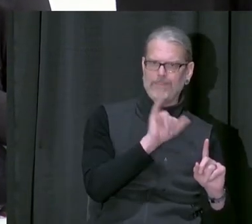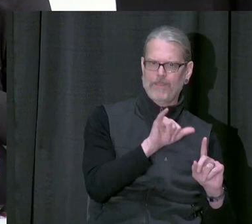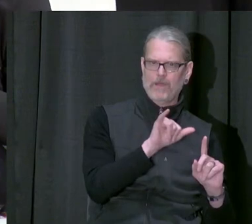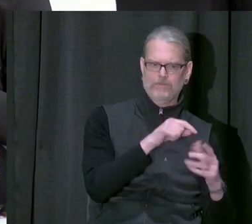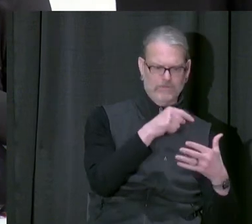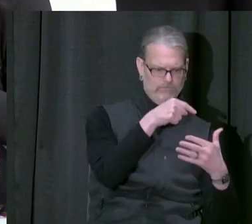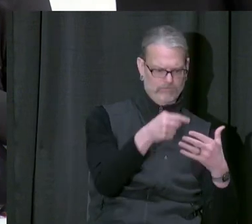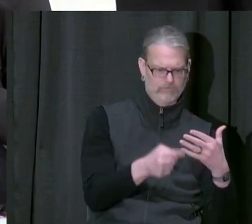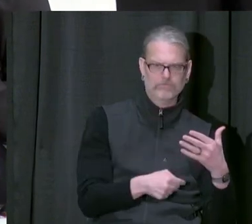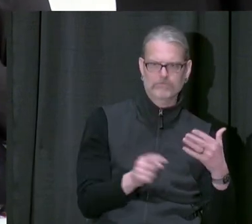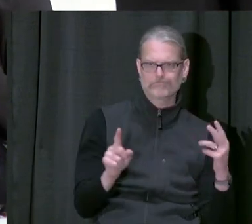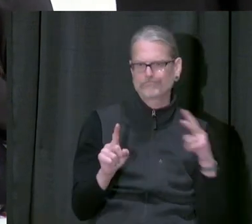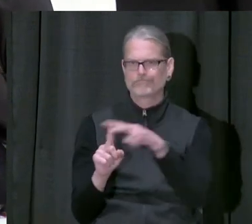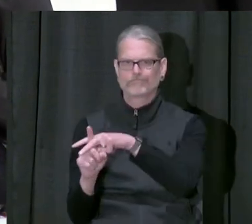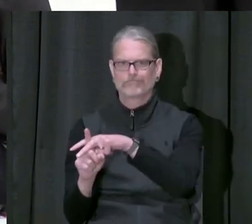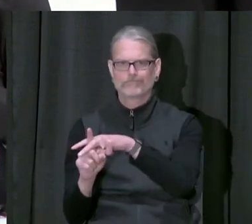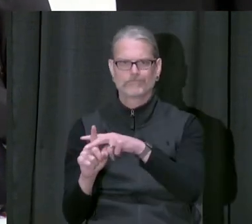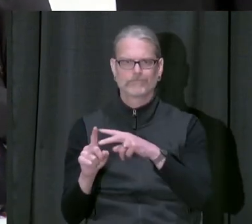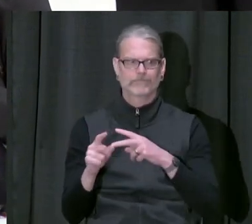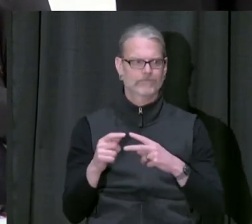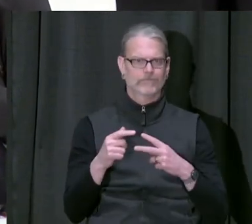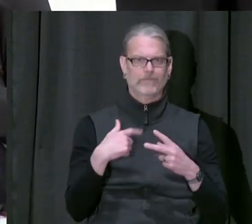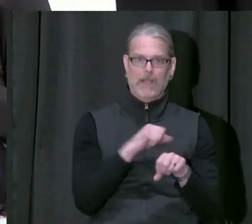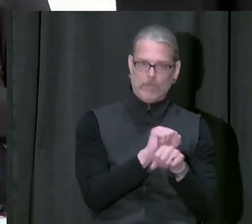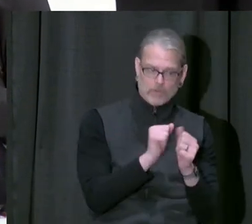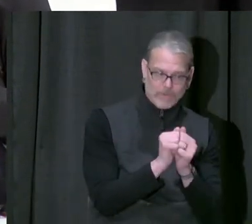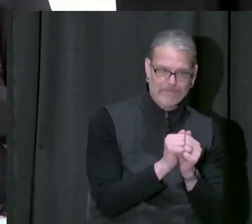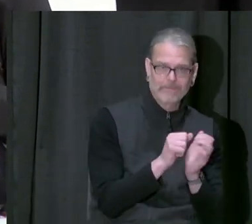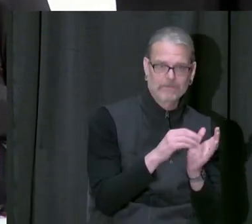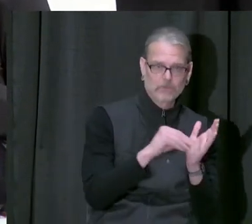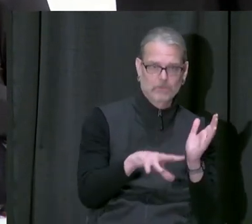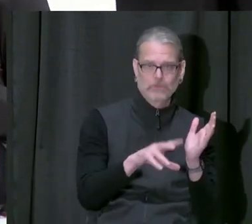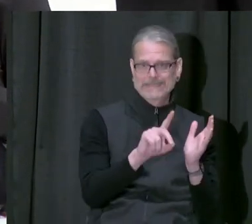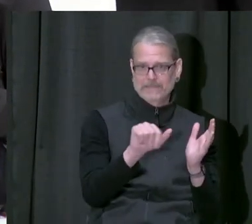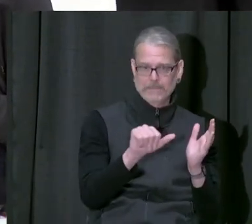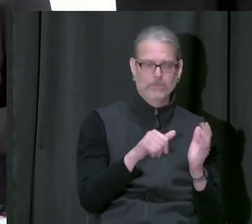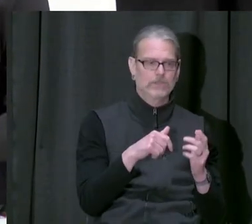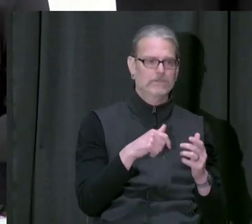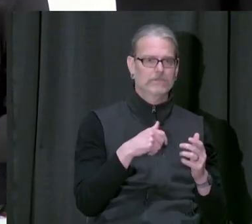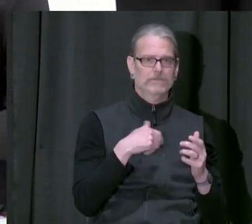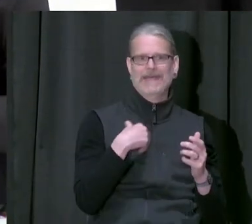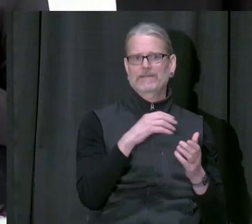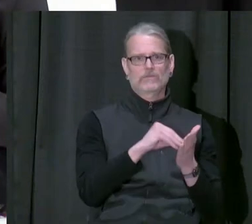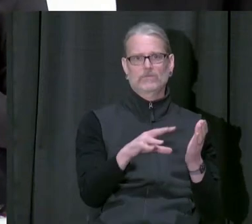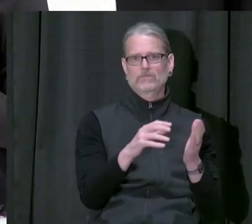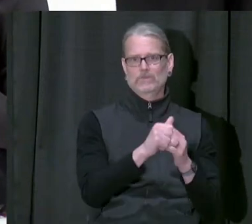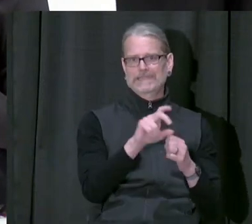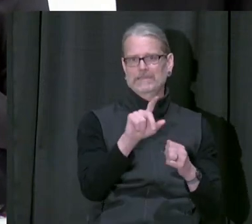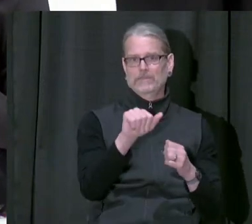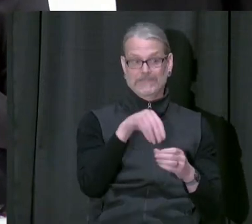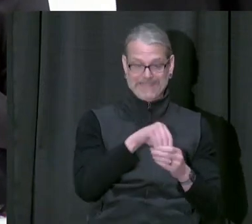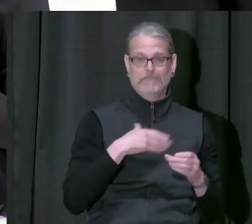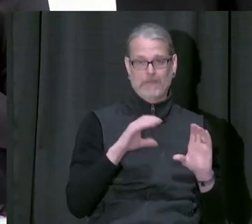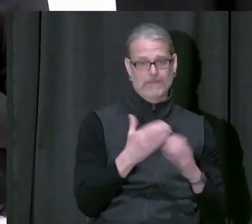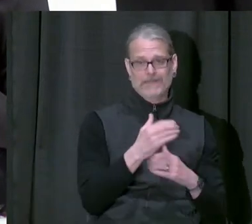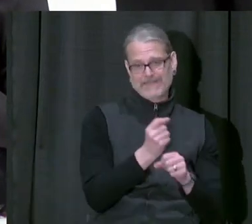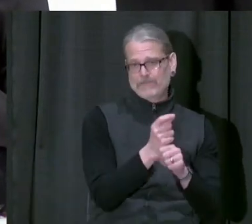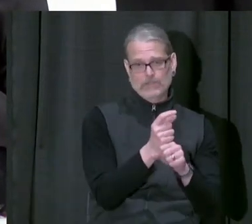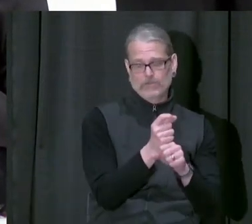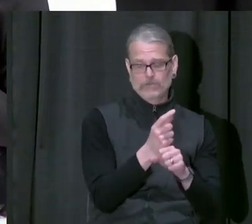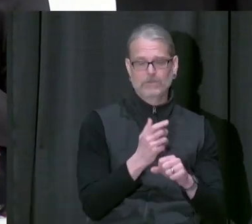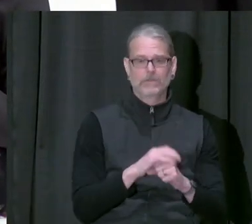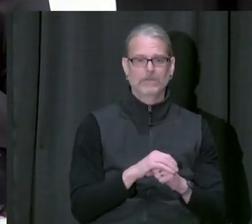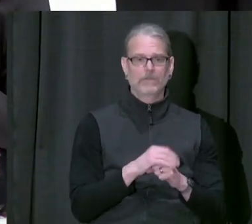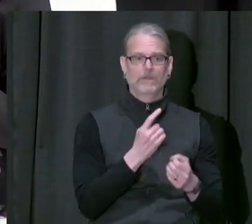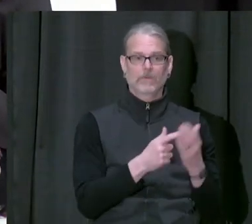was working. You know, I worked with students with disabilities. I had students with disabilities in my class every year. And the things that I